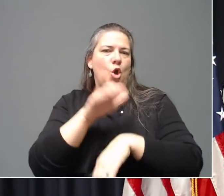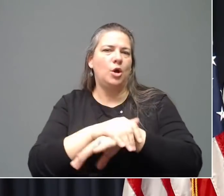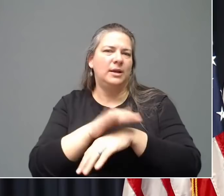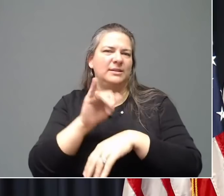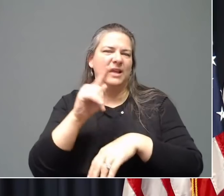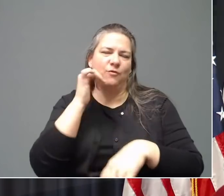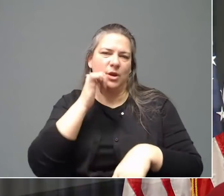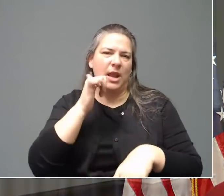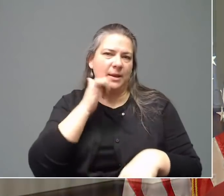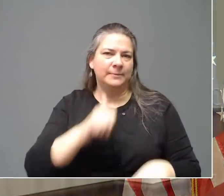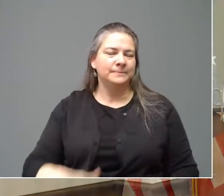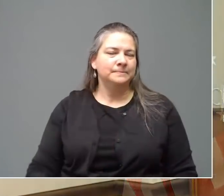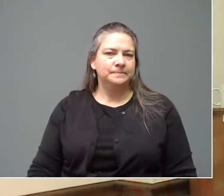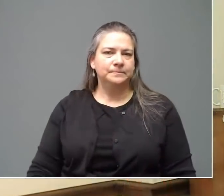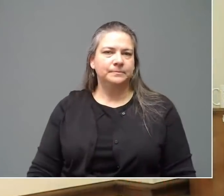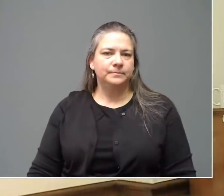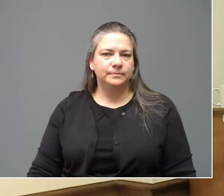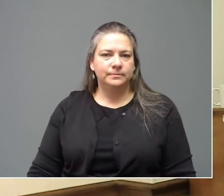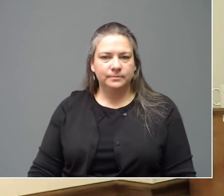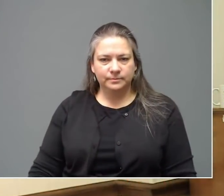in it.